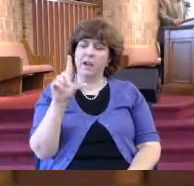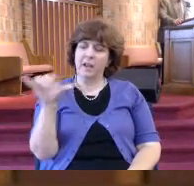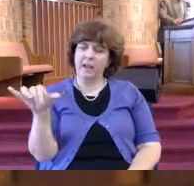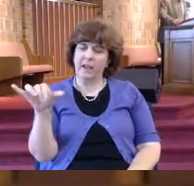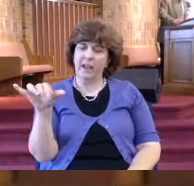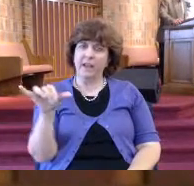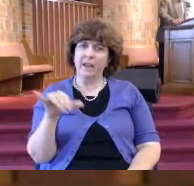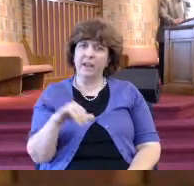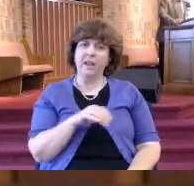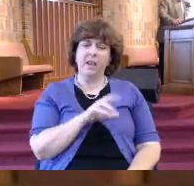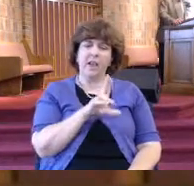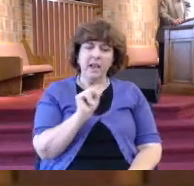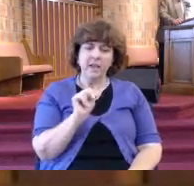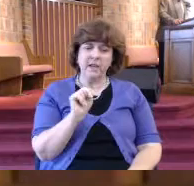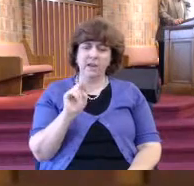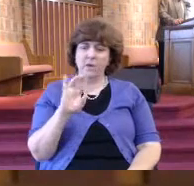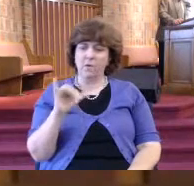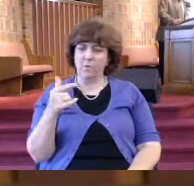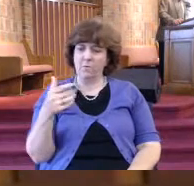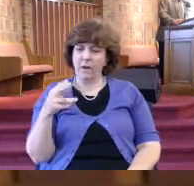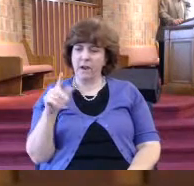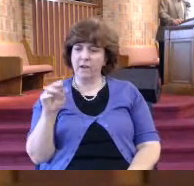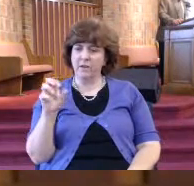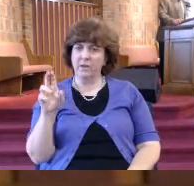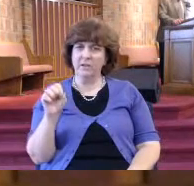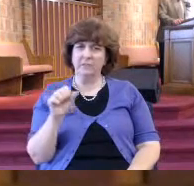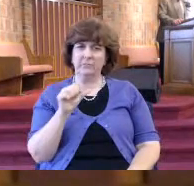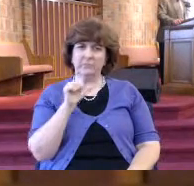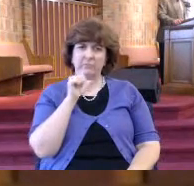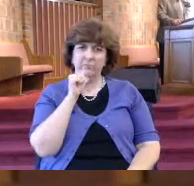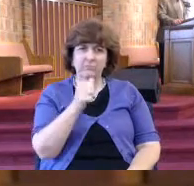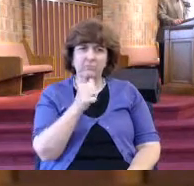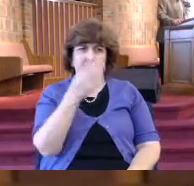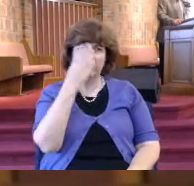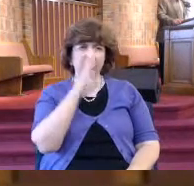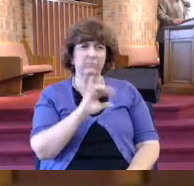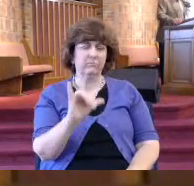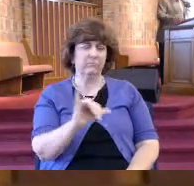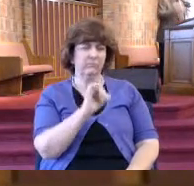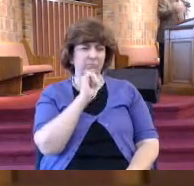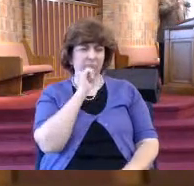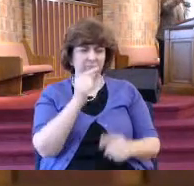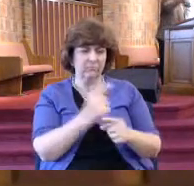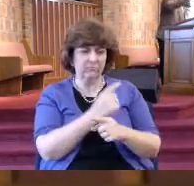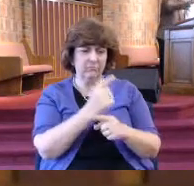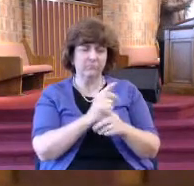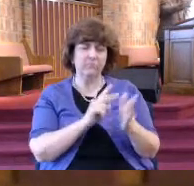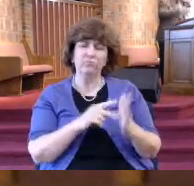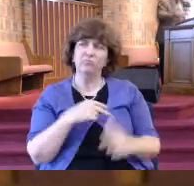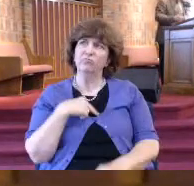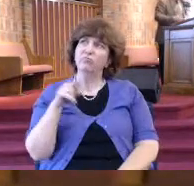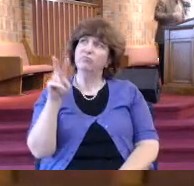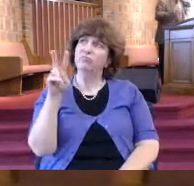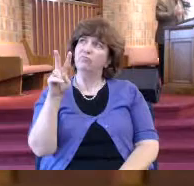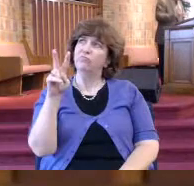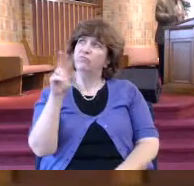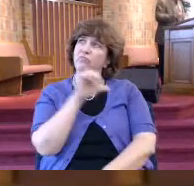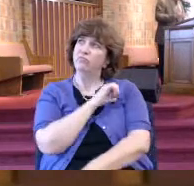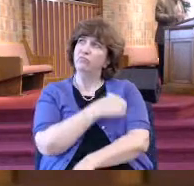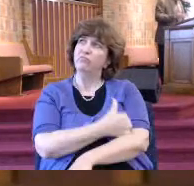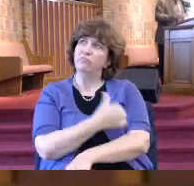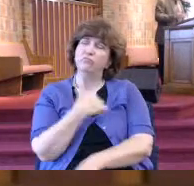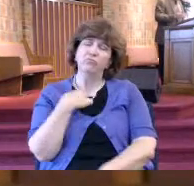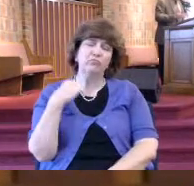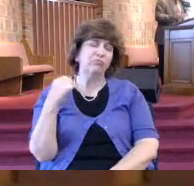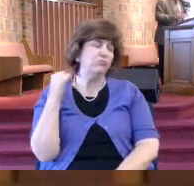to refuse to follow the authority of God. And then Paul will go on and describe some of the traits